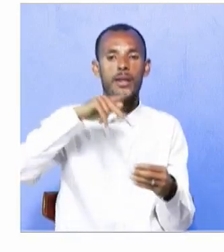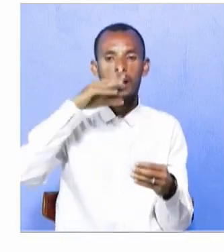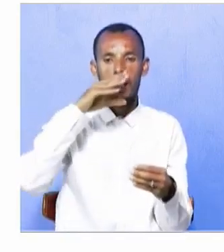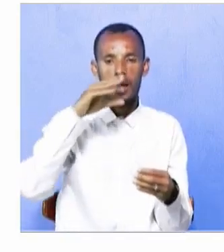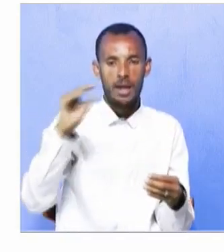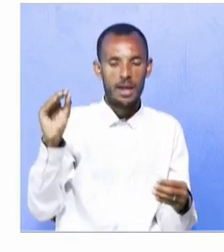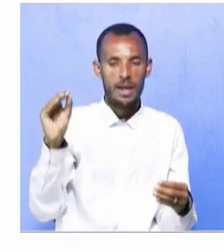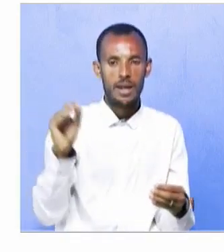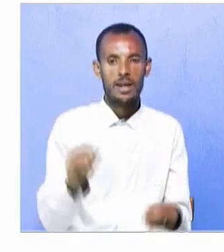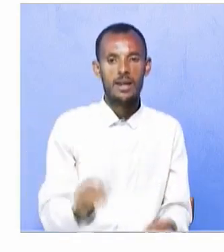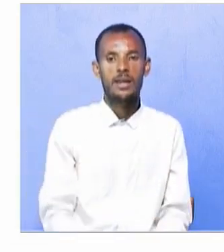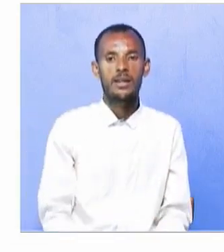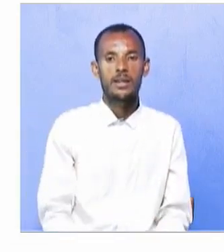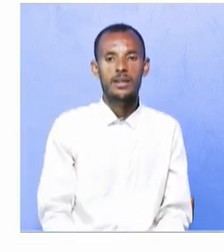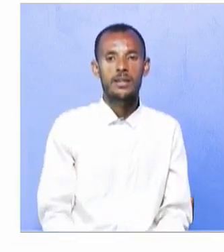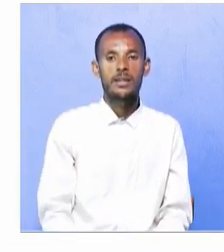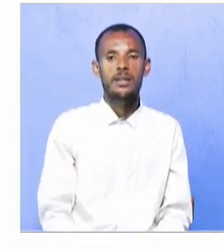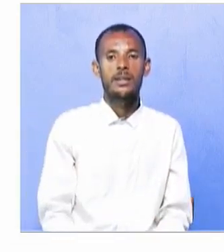and